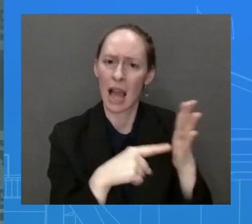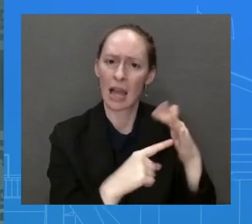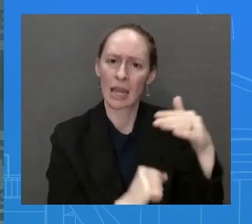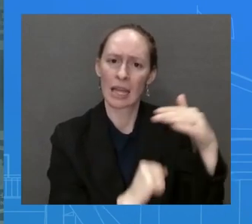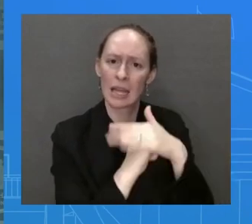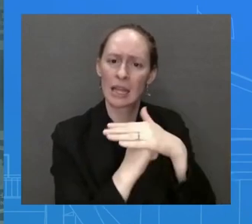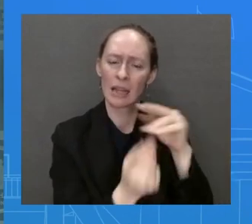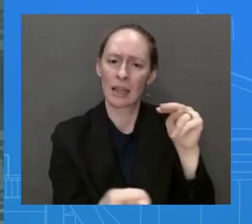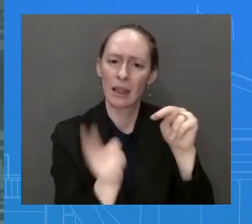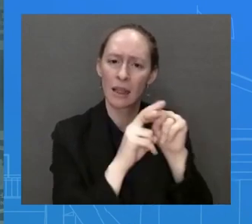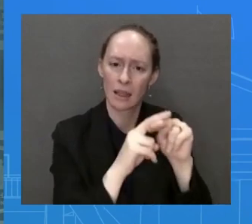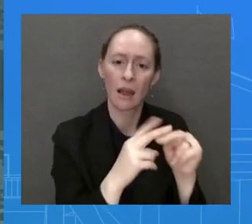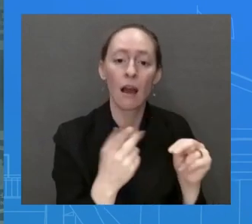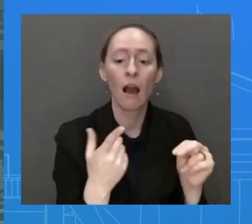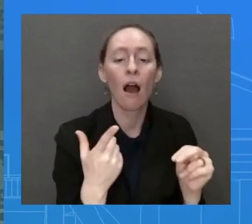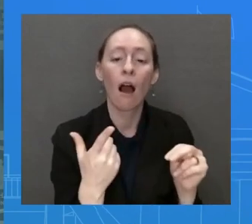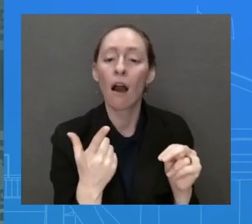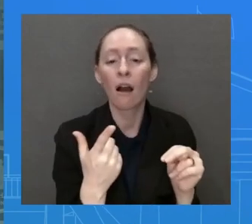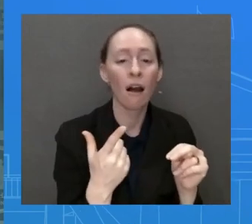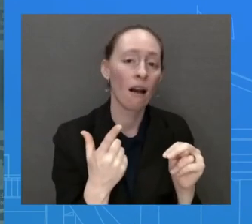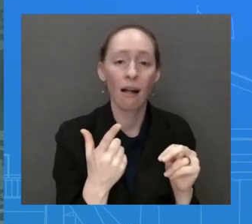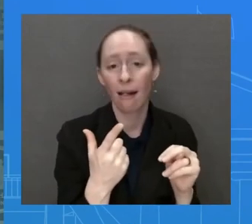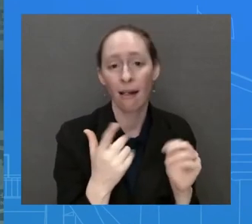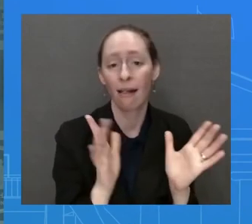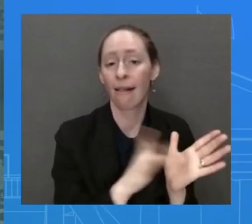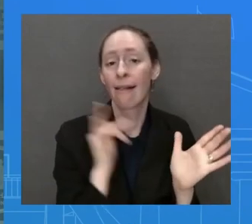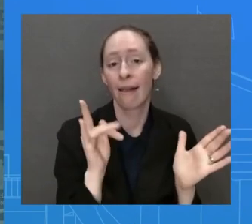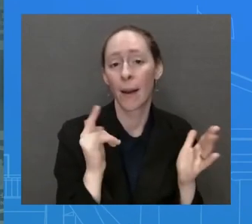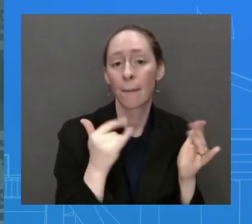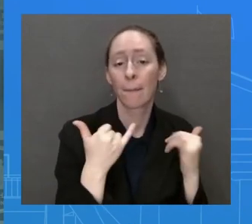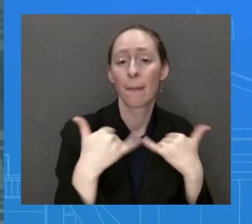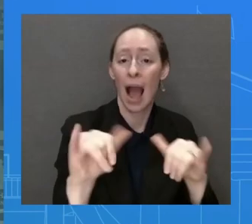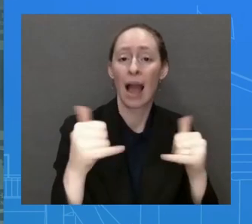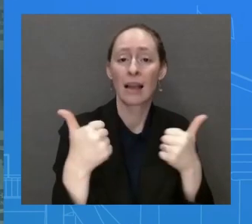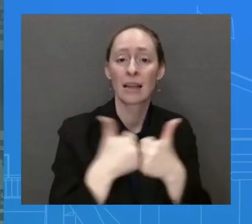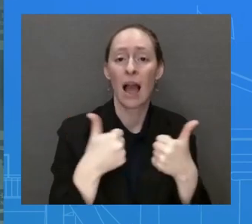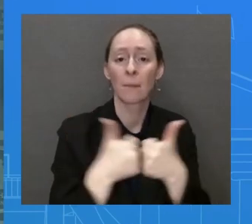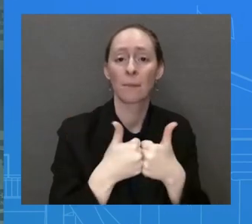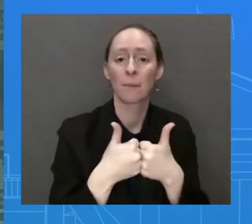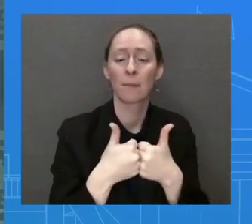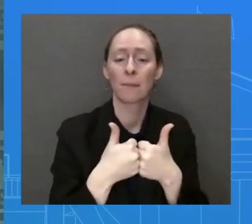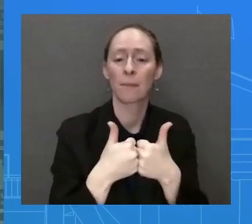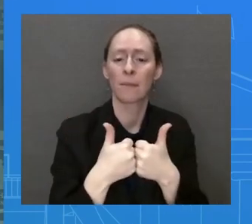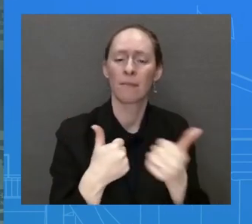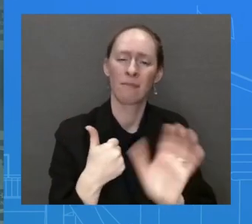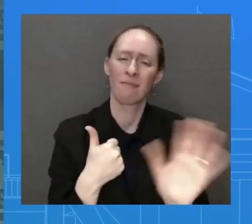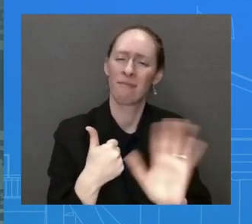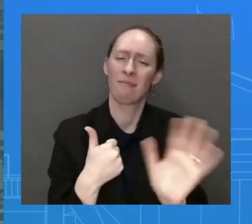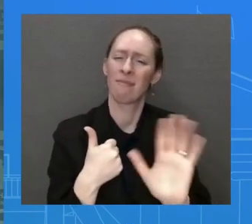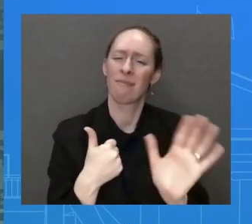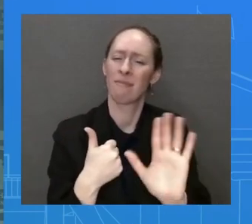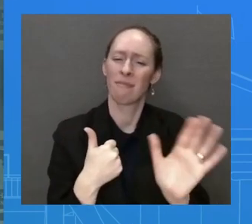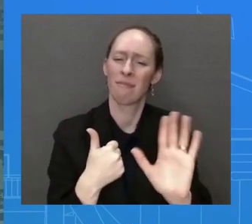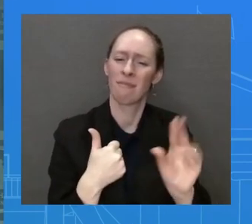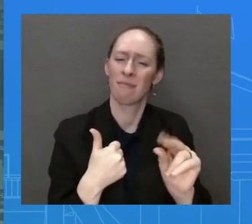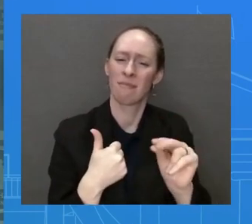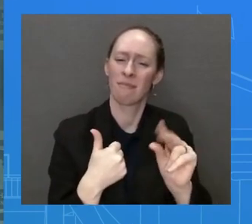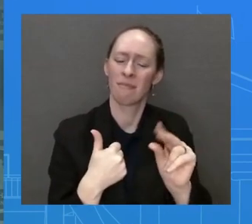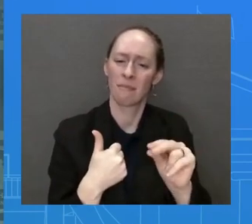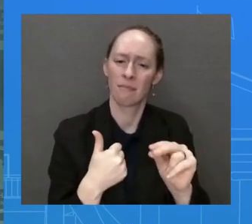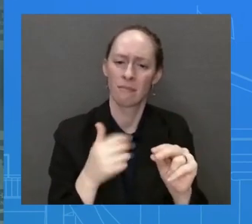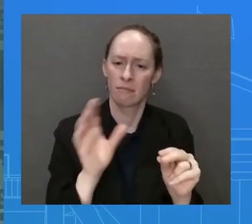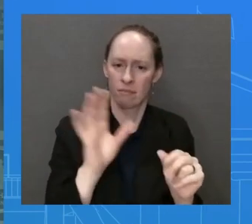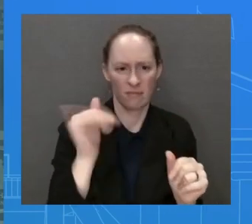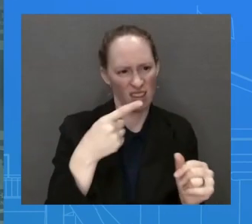quote. And lastly, let me just say, as I think everyone is aware, the last 2 years showed historic bipartisan progress for the